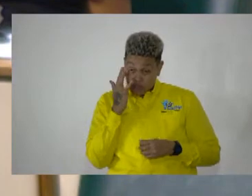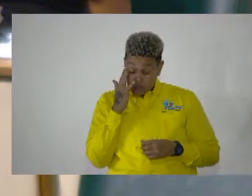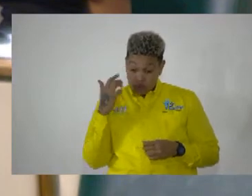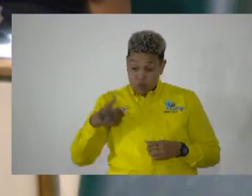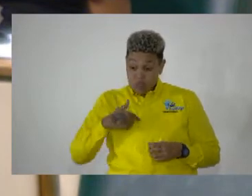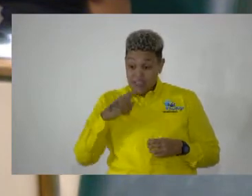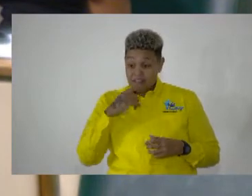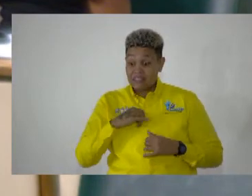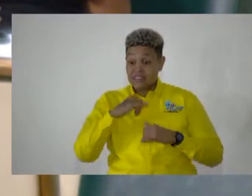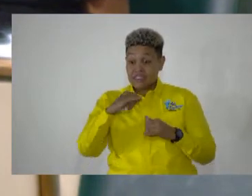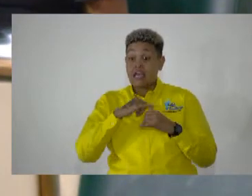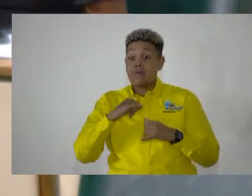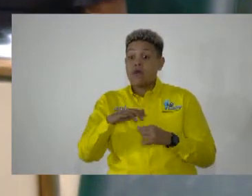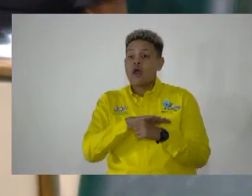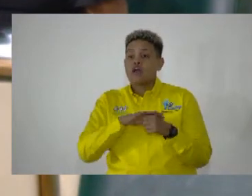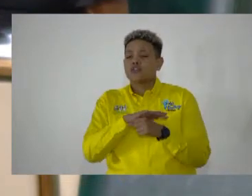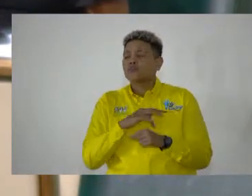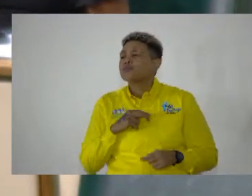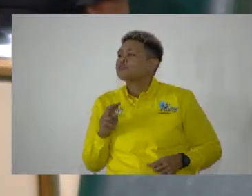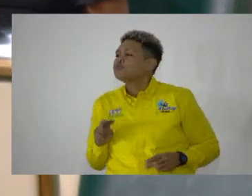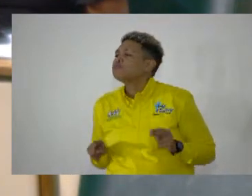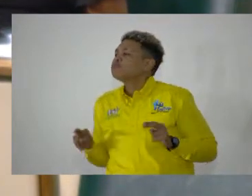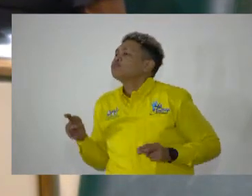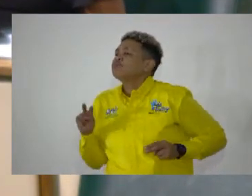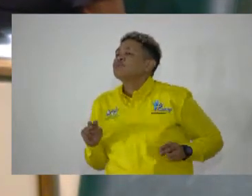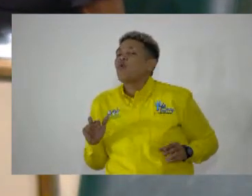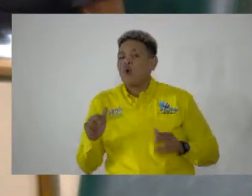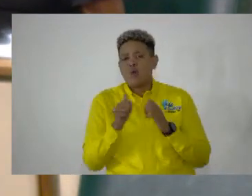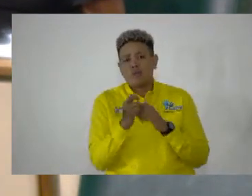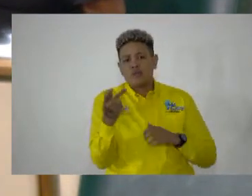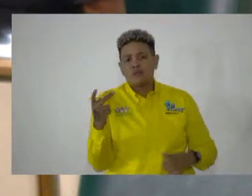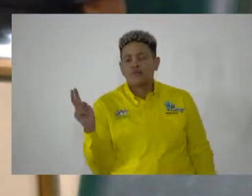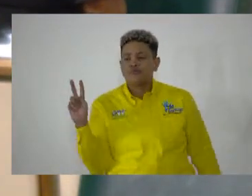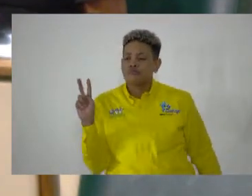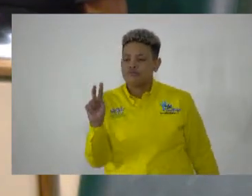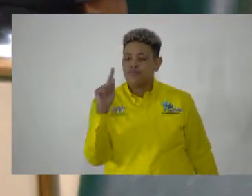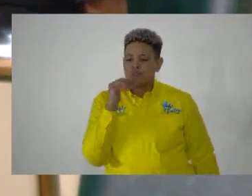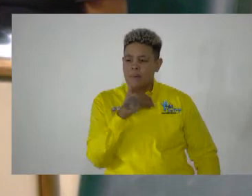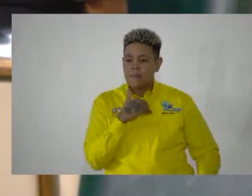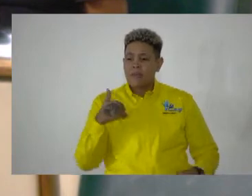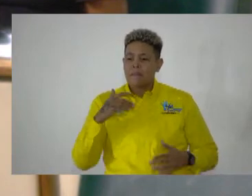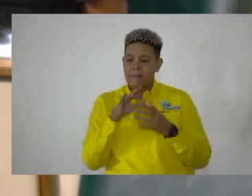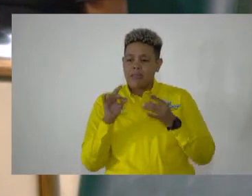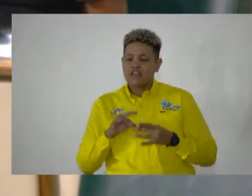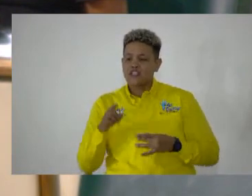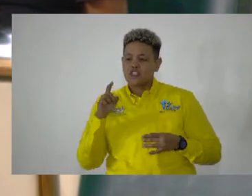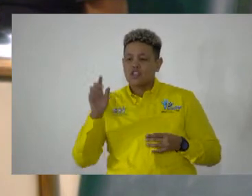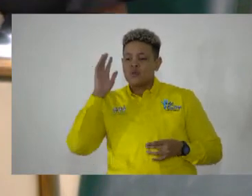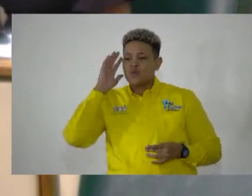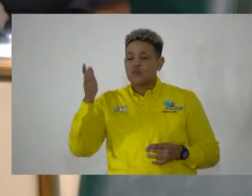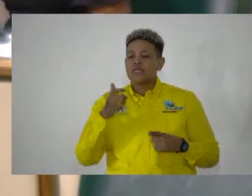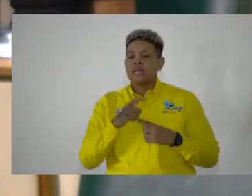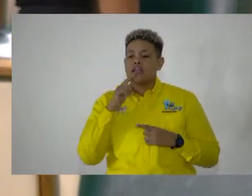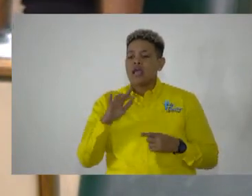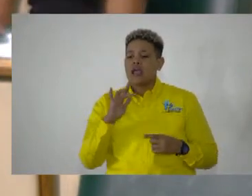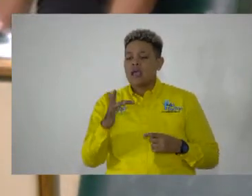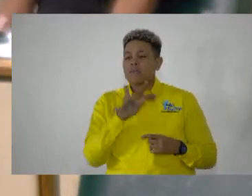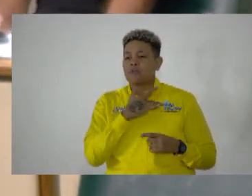we have similar constituencies, and the member mentioned that he would